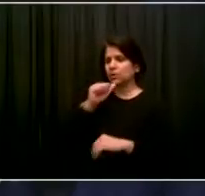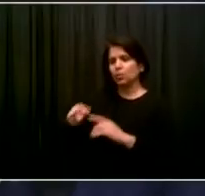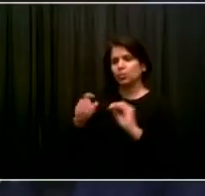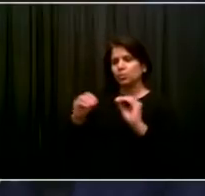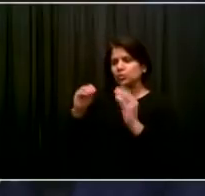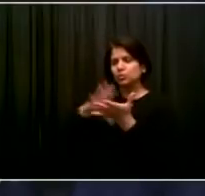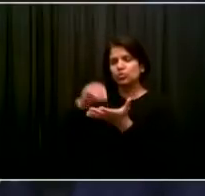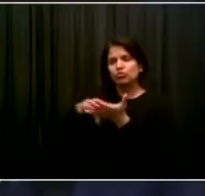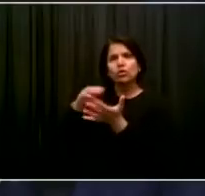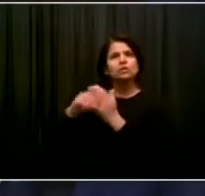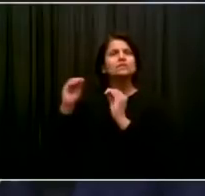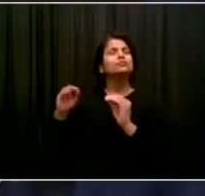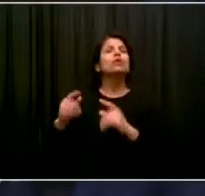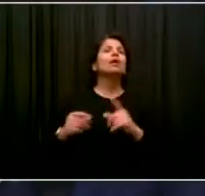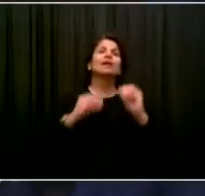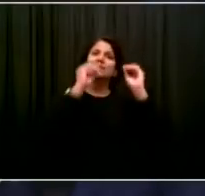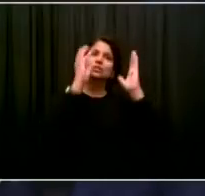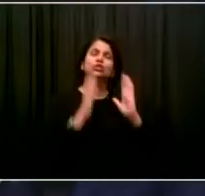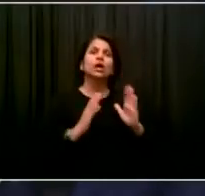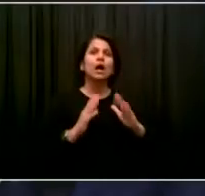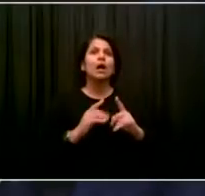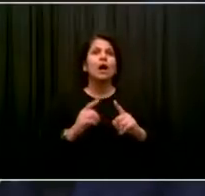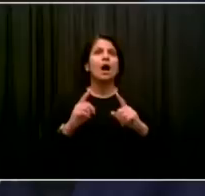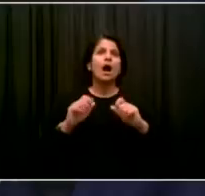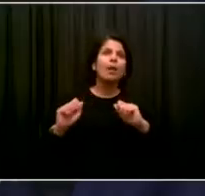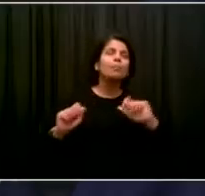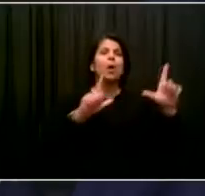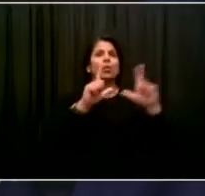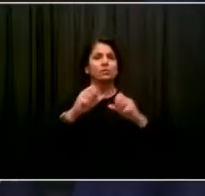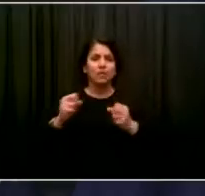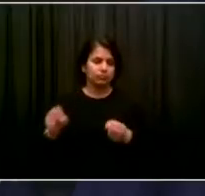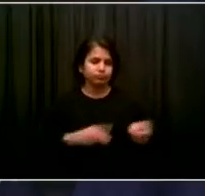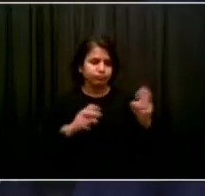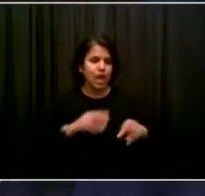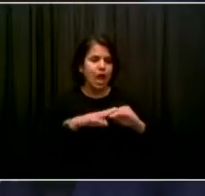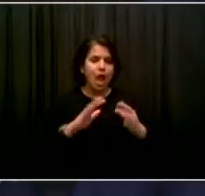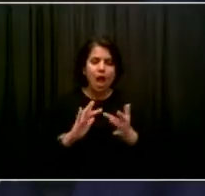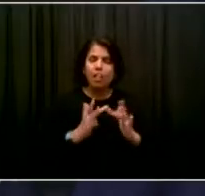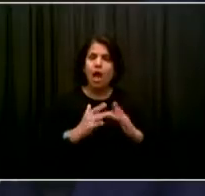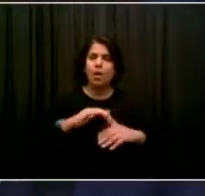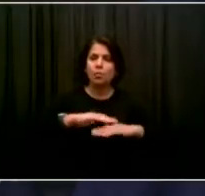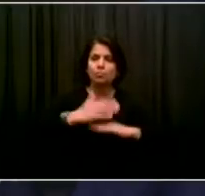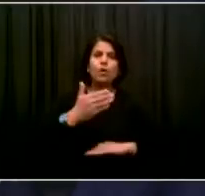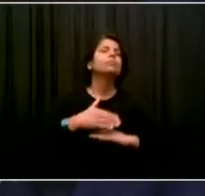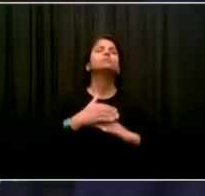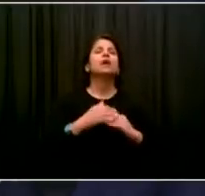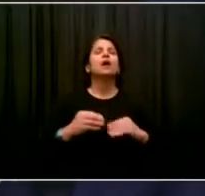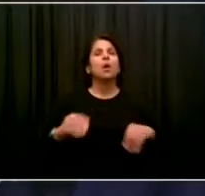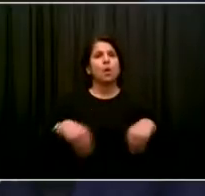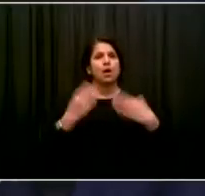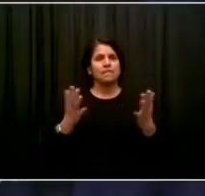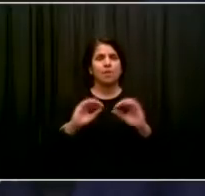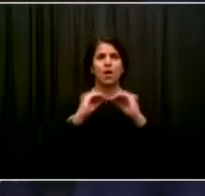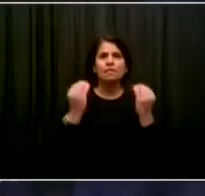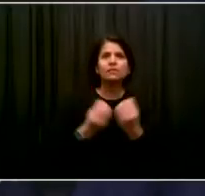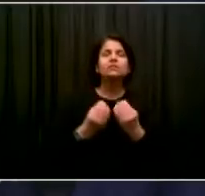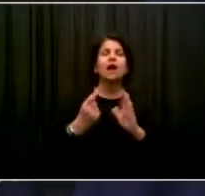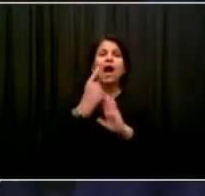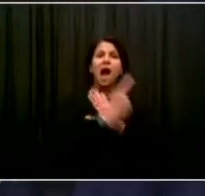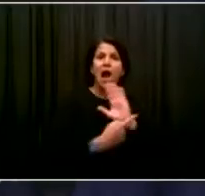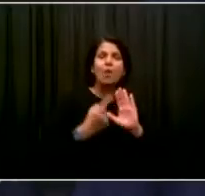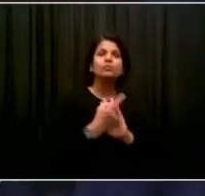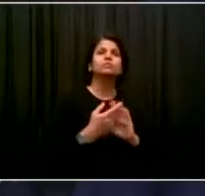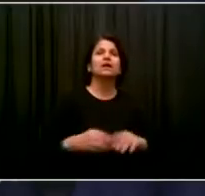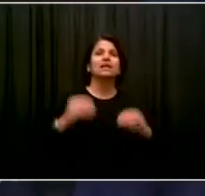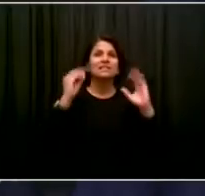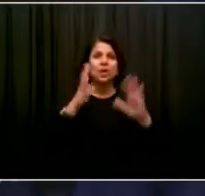would post assignments online, offer up a certain number of office hours. We're paying the teachers for that additional level of